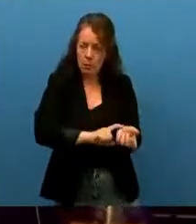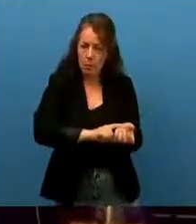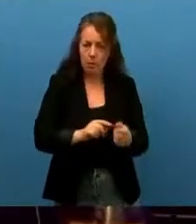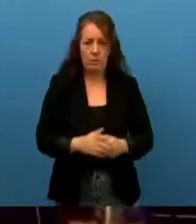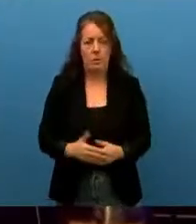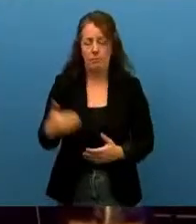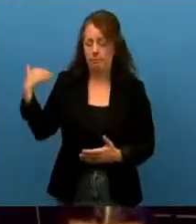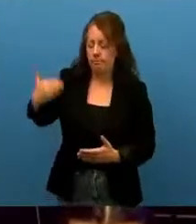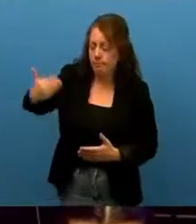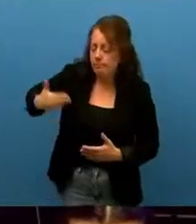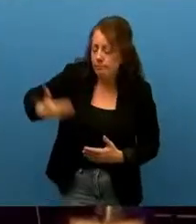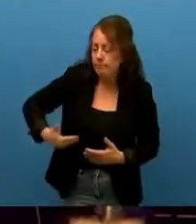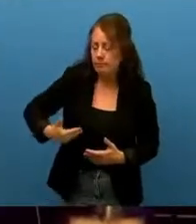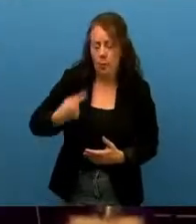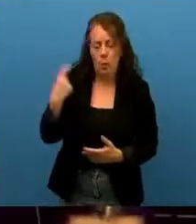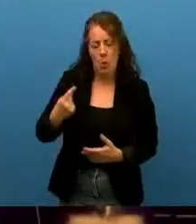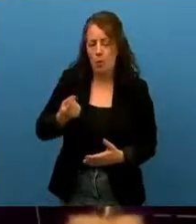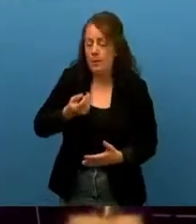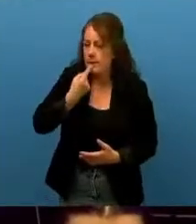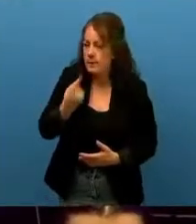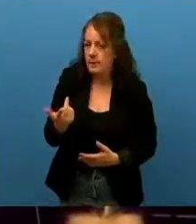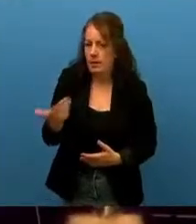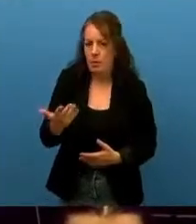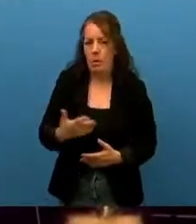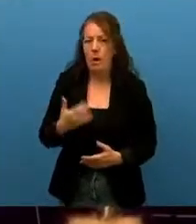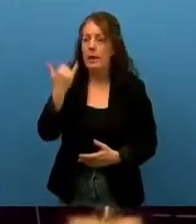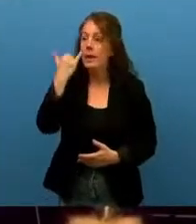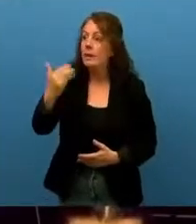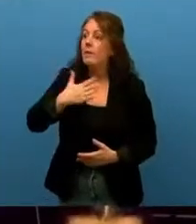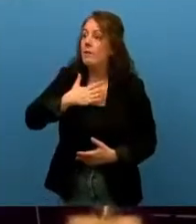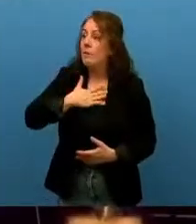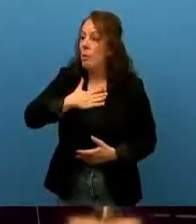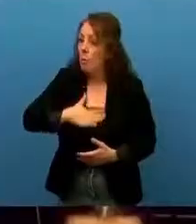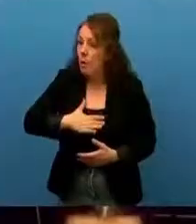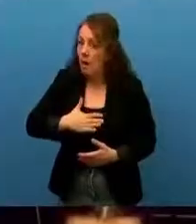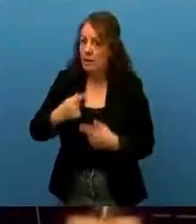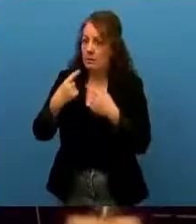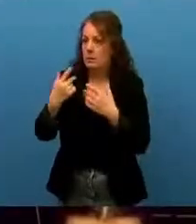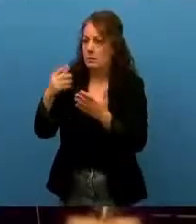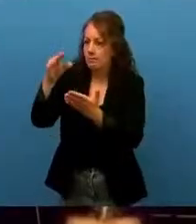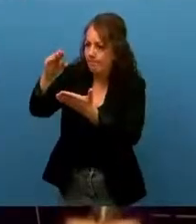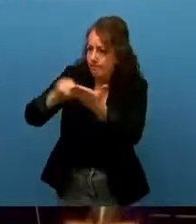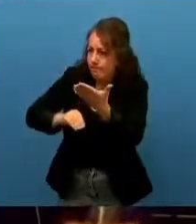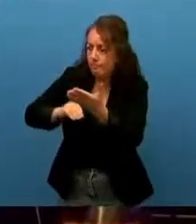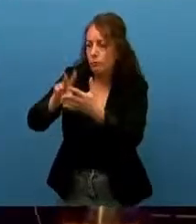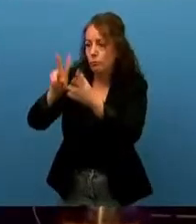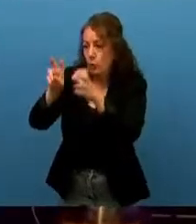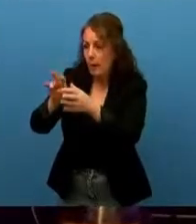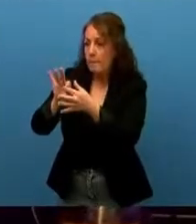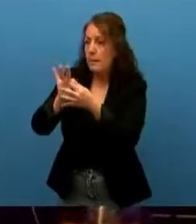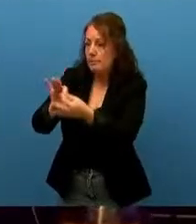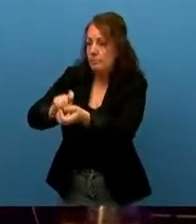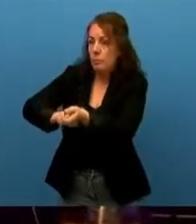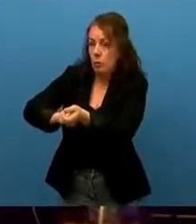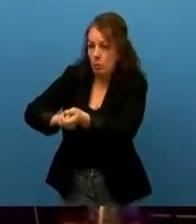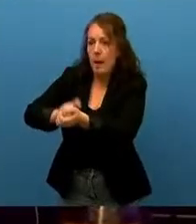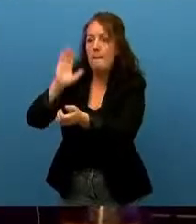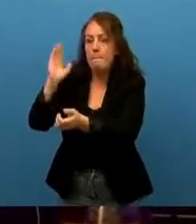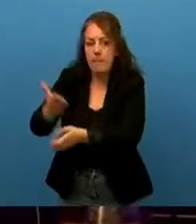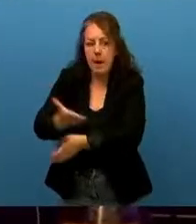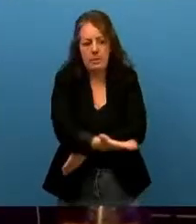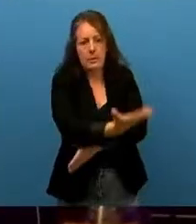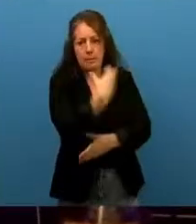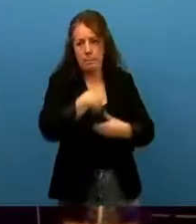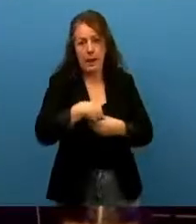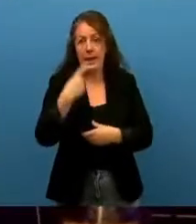that nothing should be done about Indigenous peoples without their full and effective participation. We greet